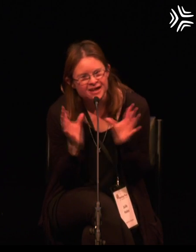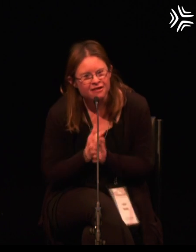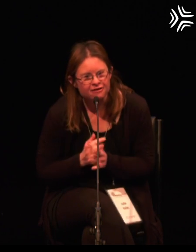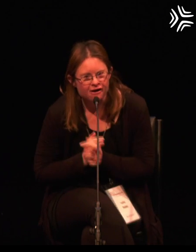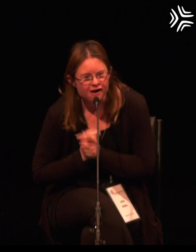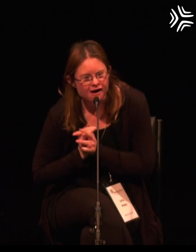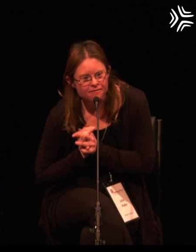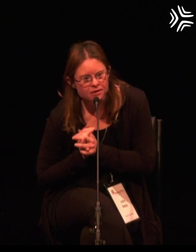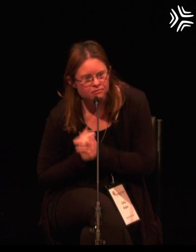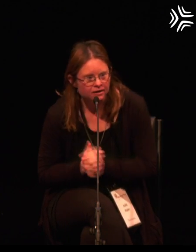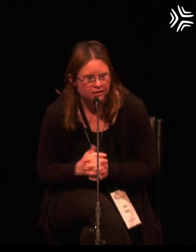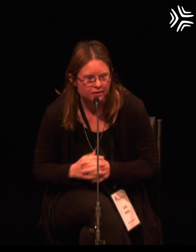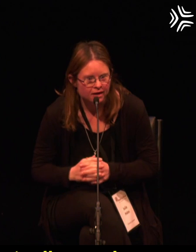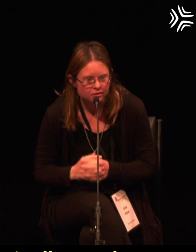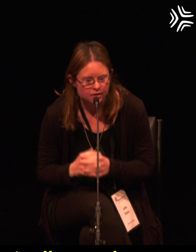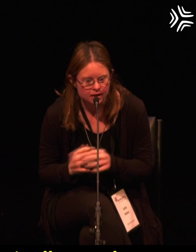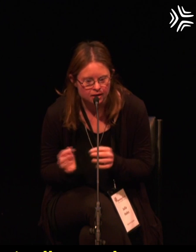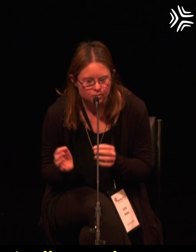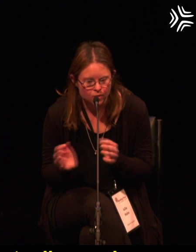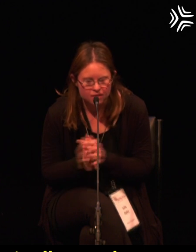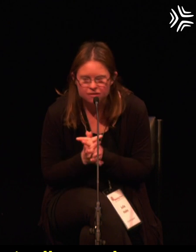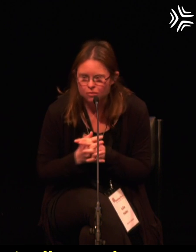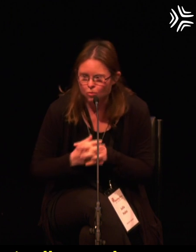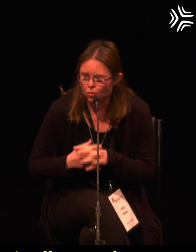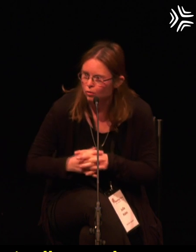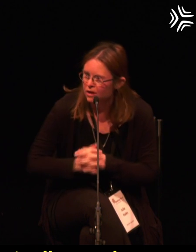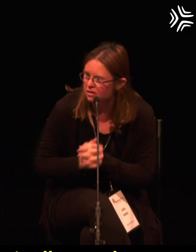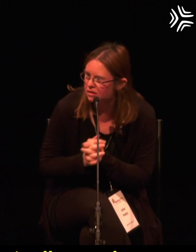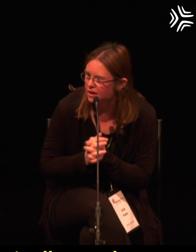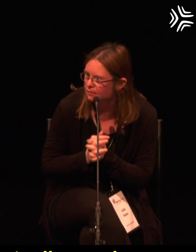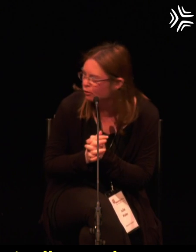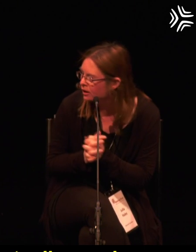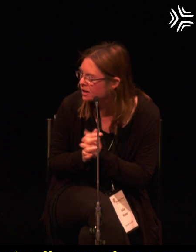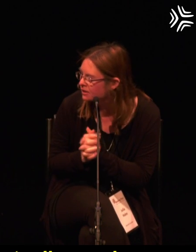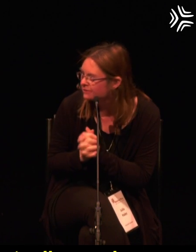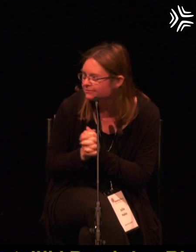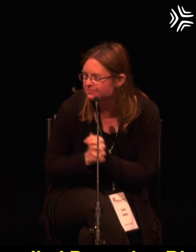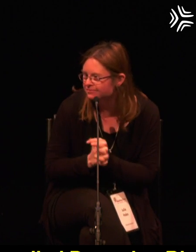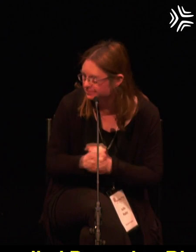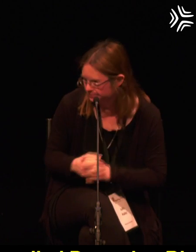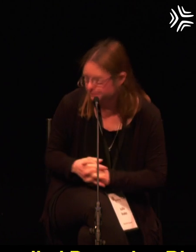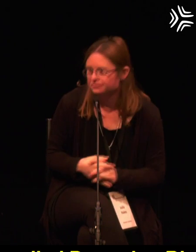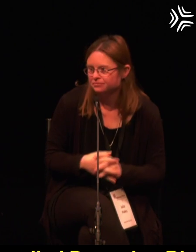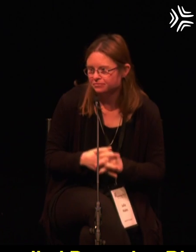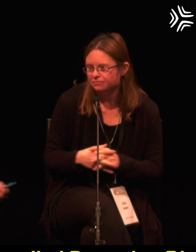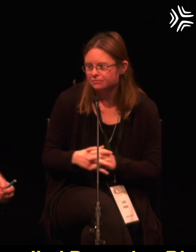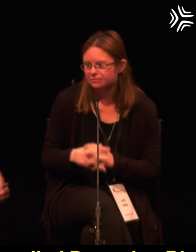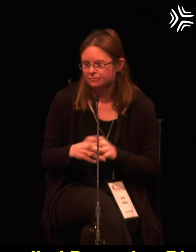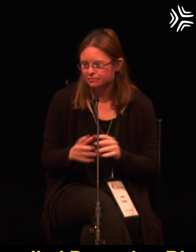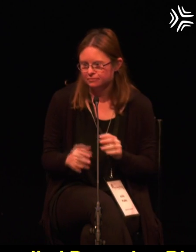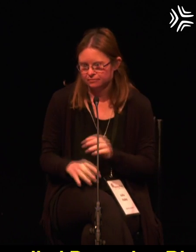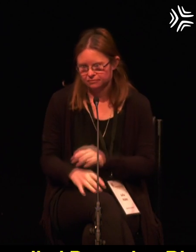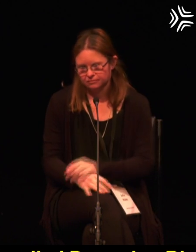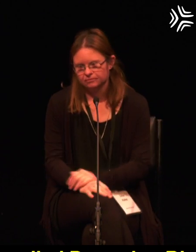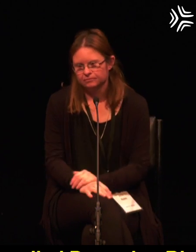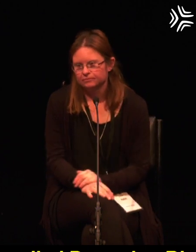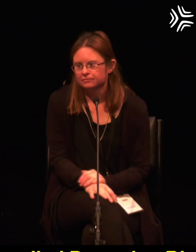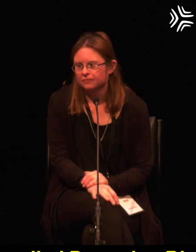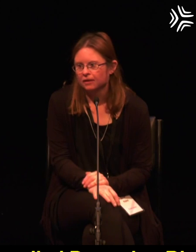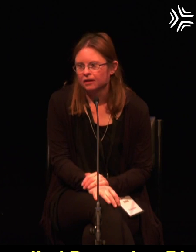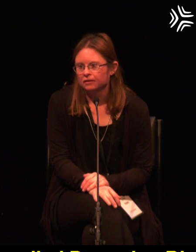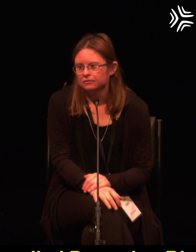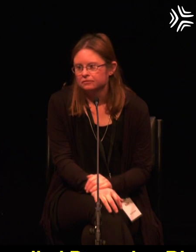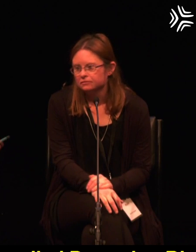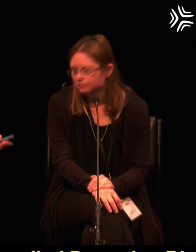Big. So I'll be running that in Wednesday morning. Yeah. So people can sign up for that. And